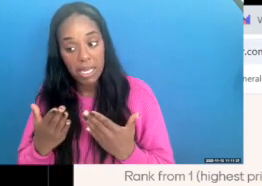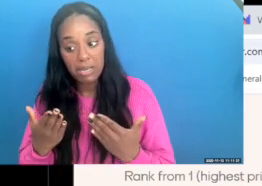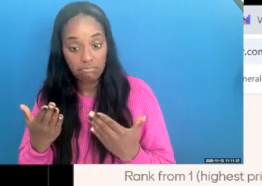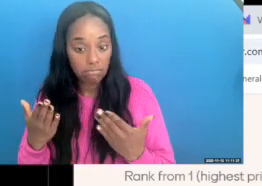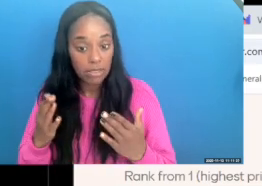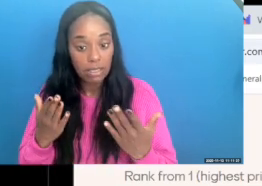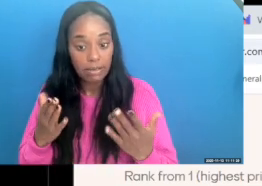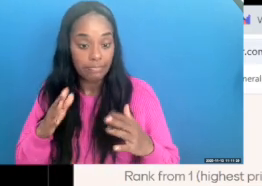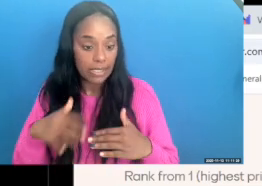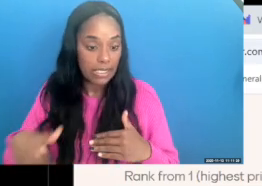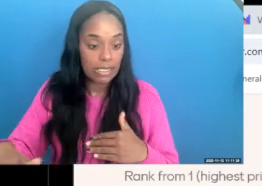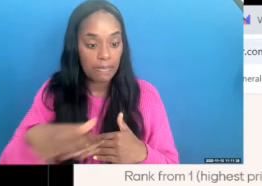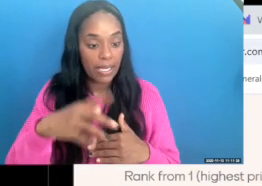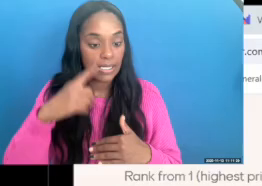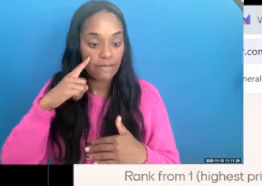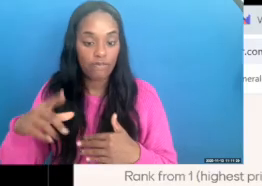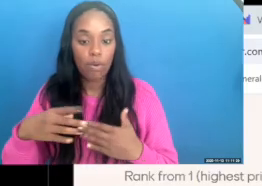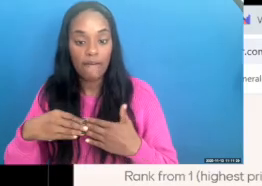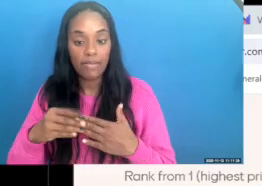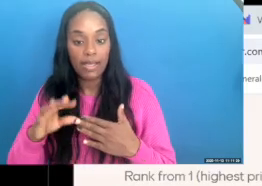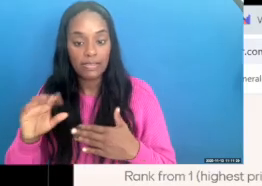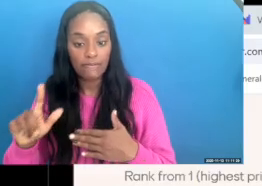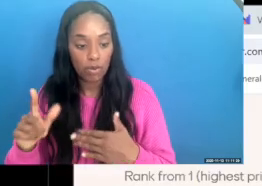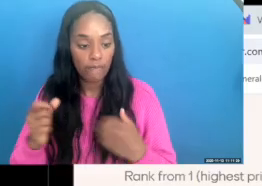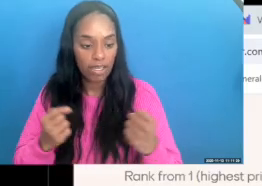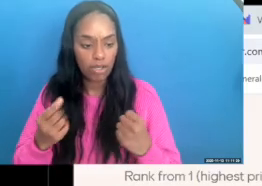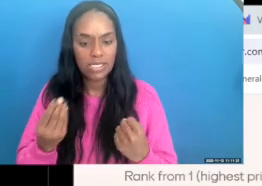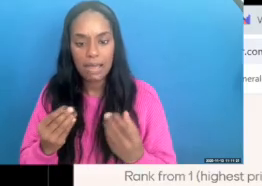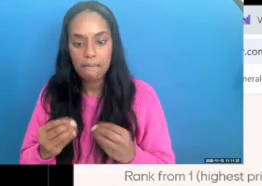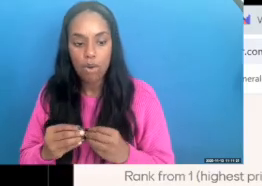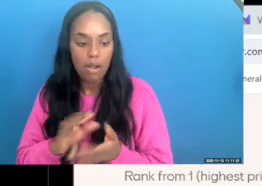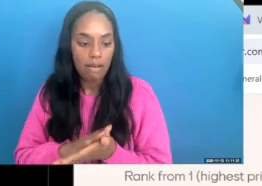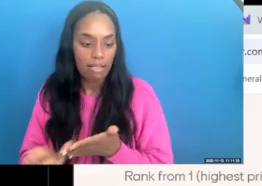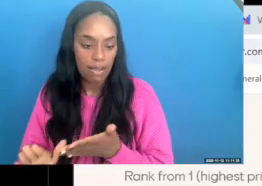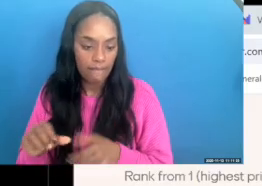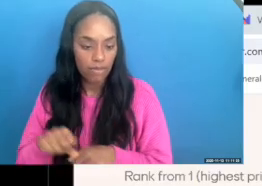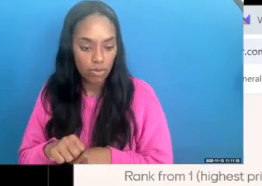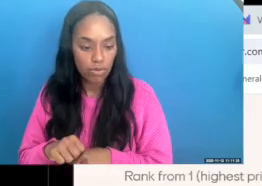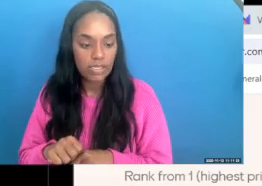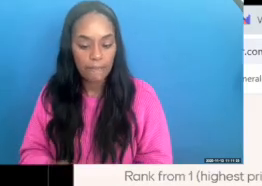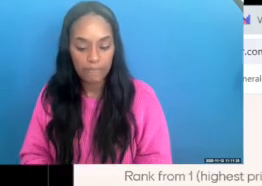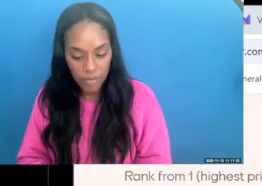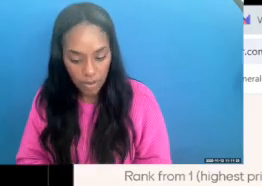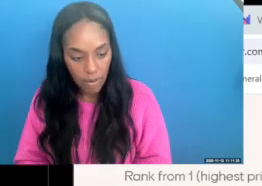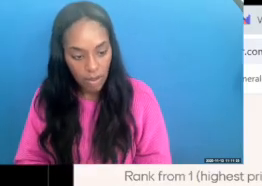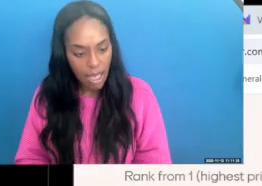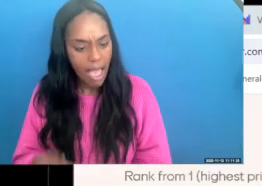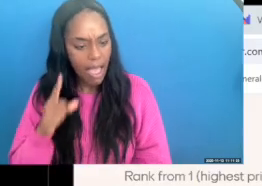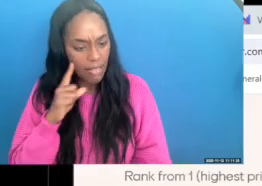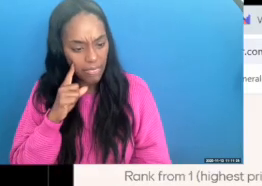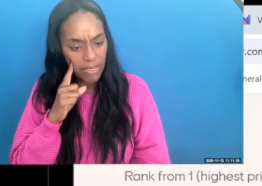isn't a place or a space for flex fuel vehicles and for cleaner fuels, because I think to the extent